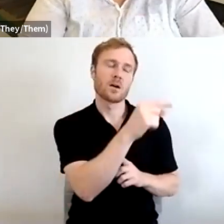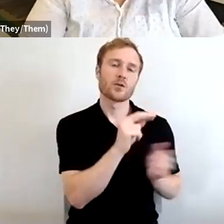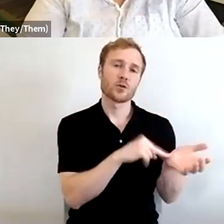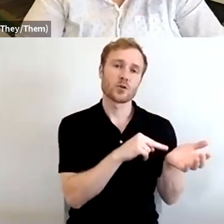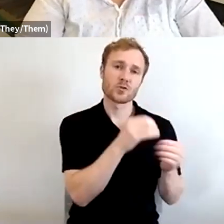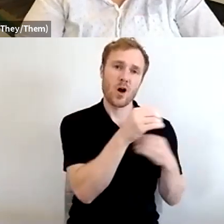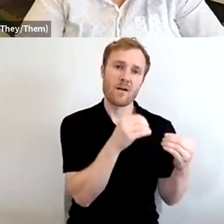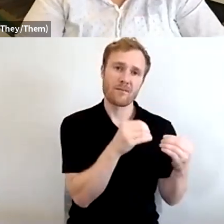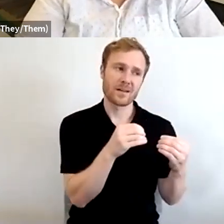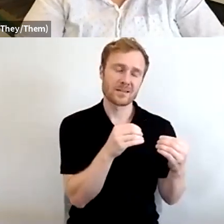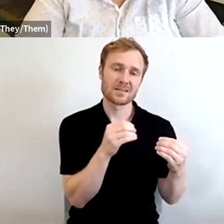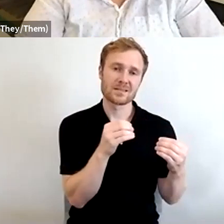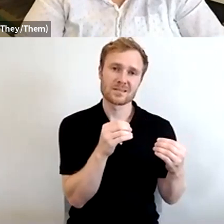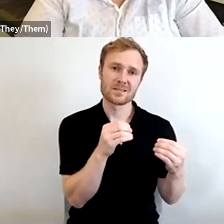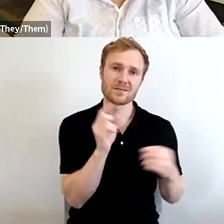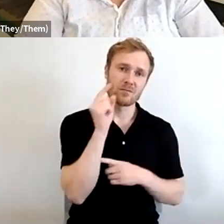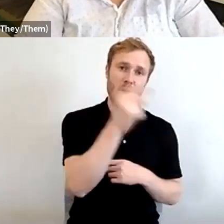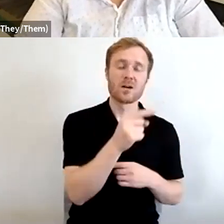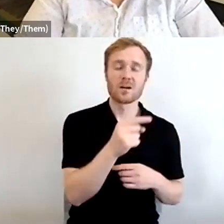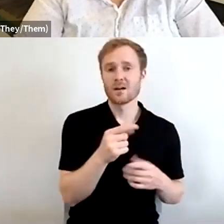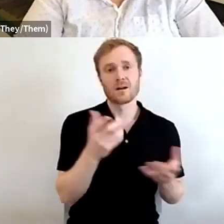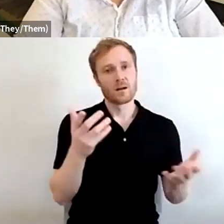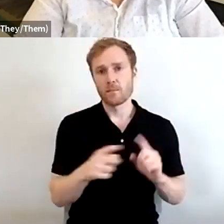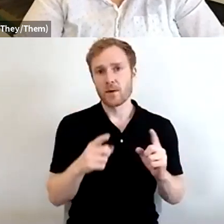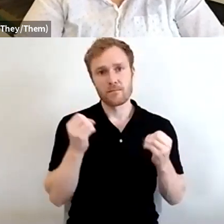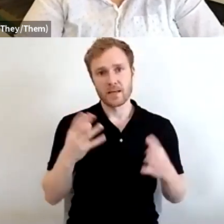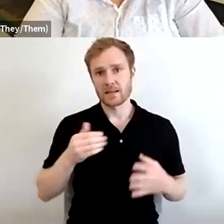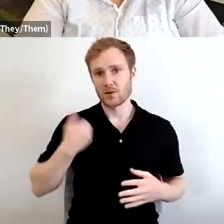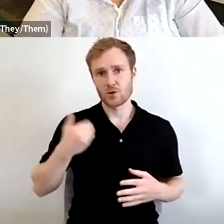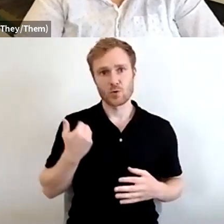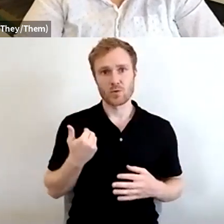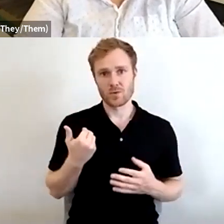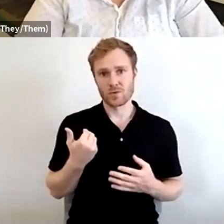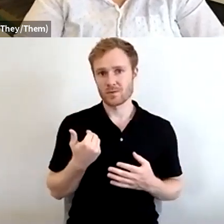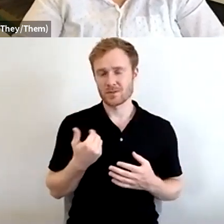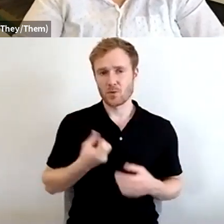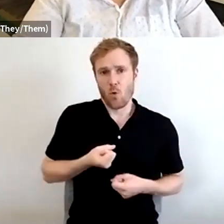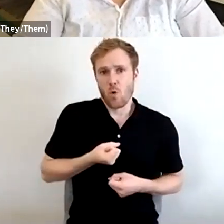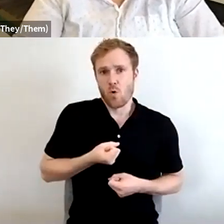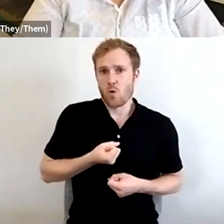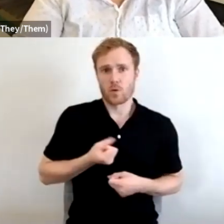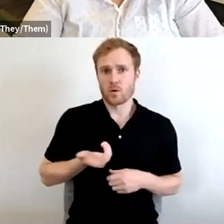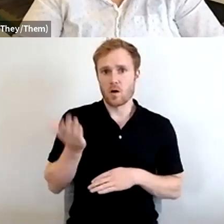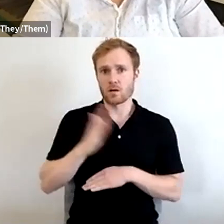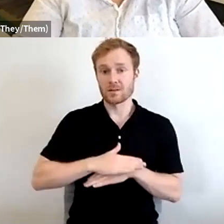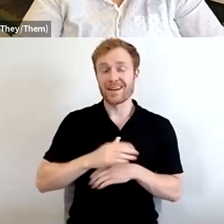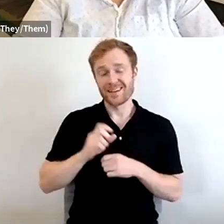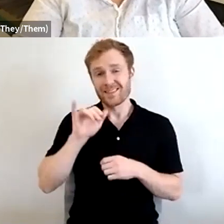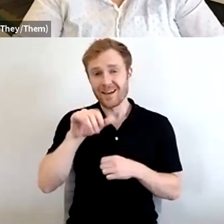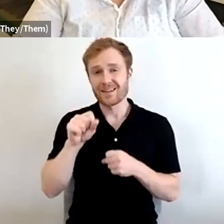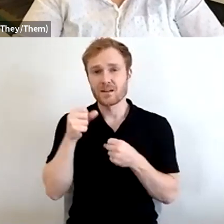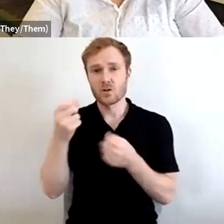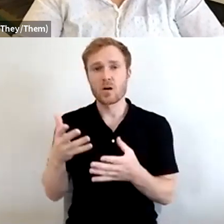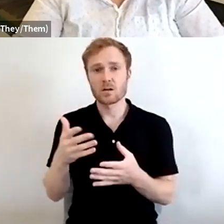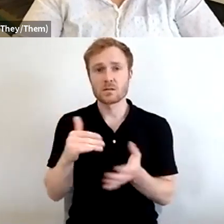lot of the youth, they just hold it in all day, and that could cause a medical problem on its own. So, I feel like a lot